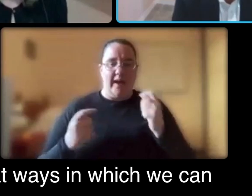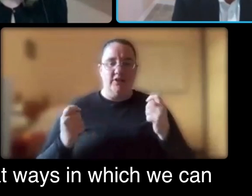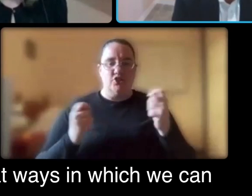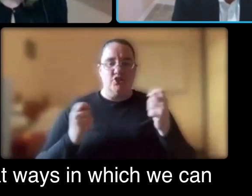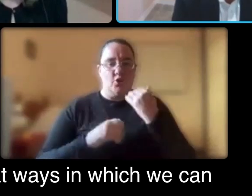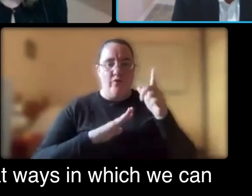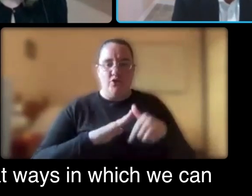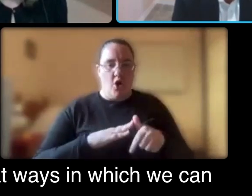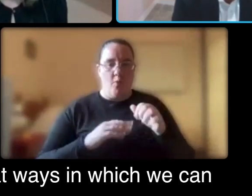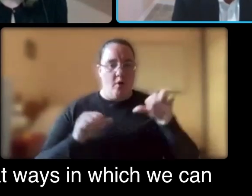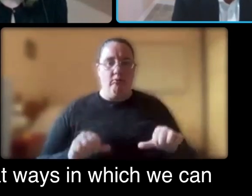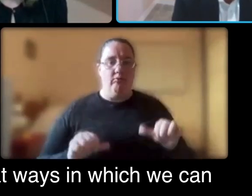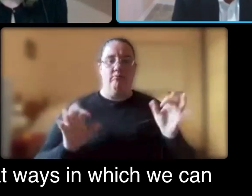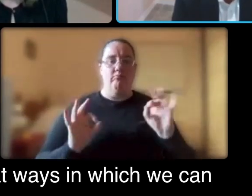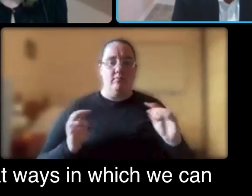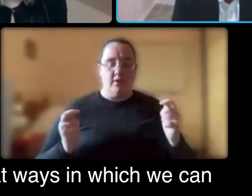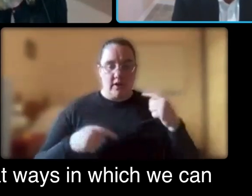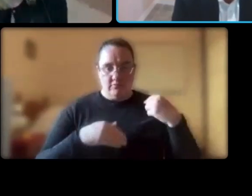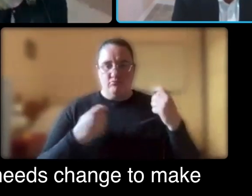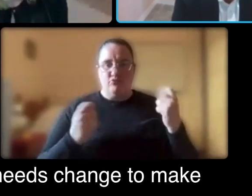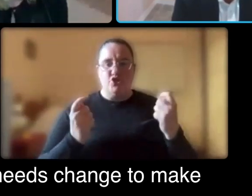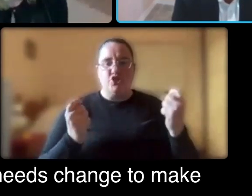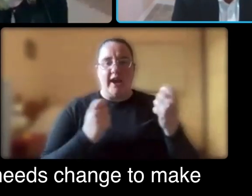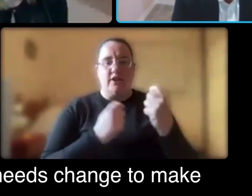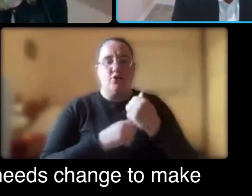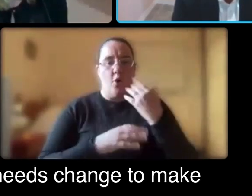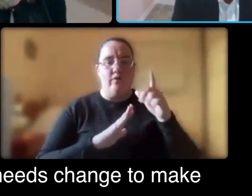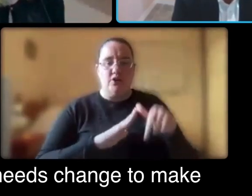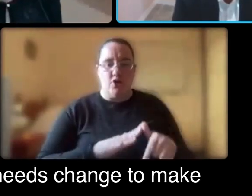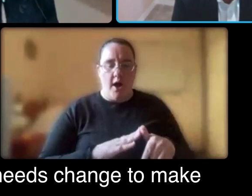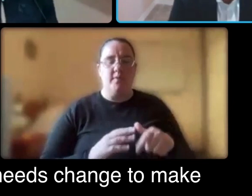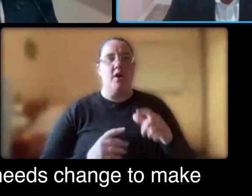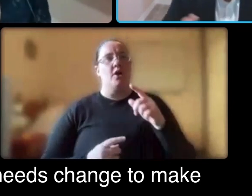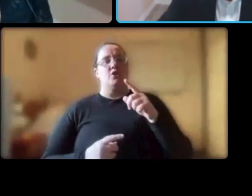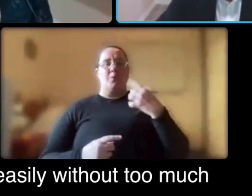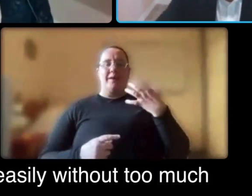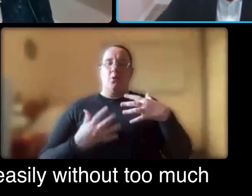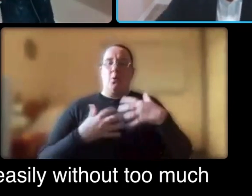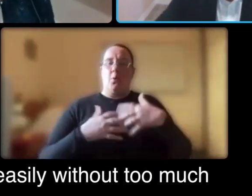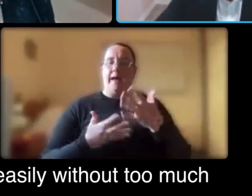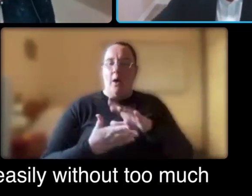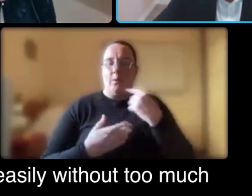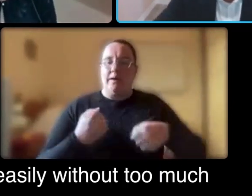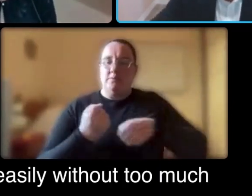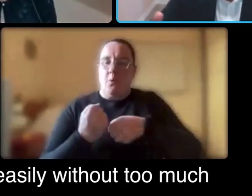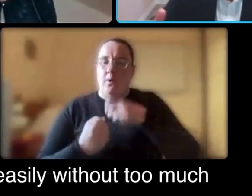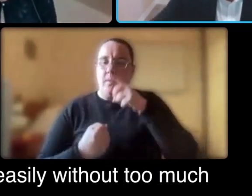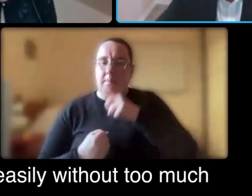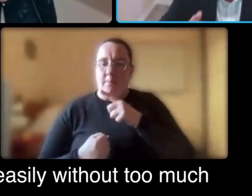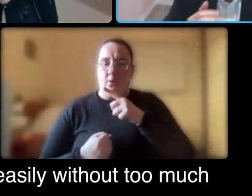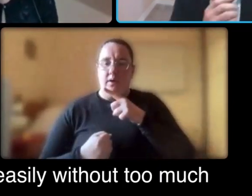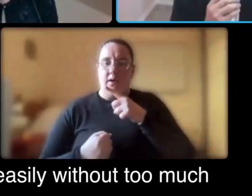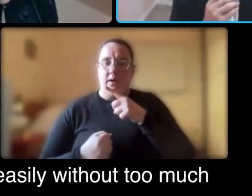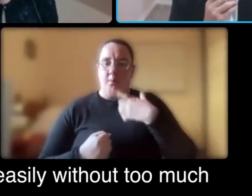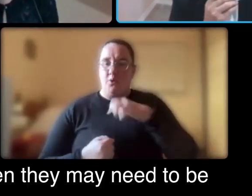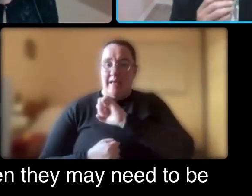we are also looking at ways in which we can support people as their needs change to make adjustments quickly and